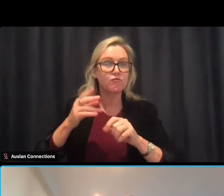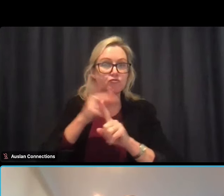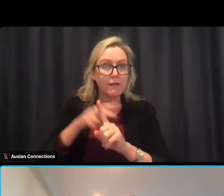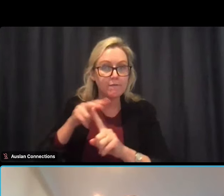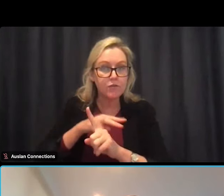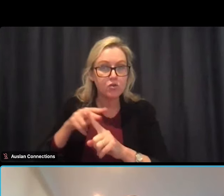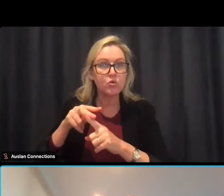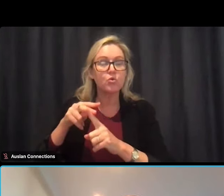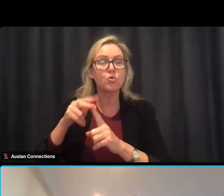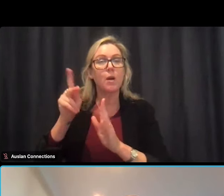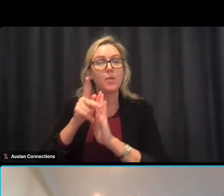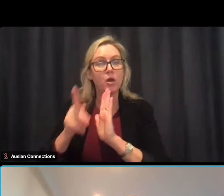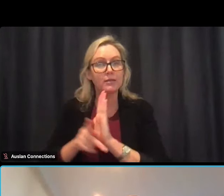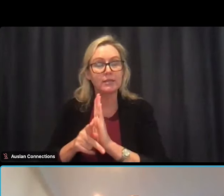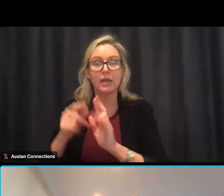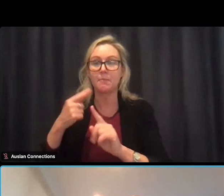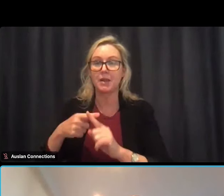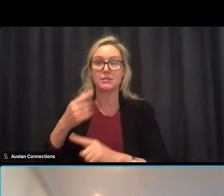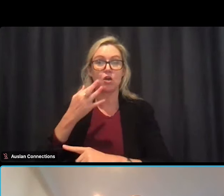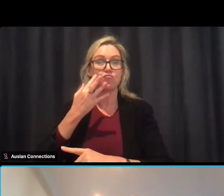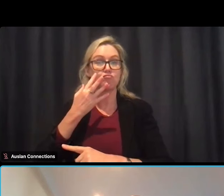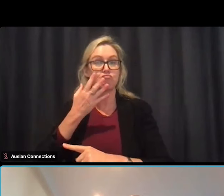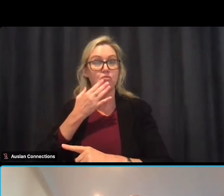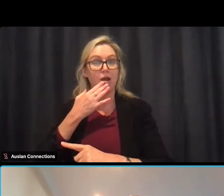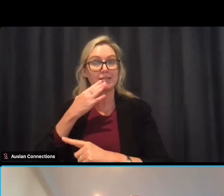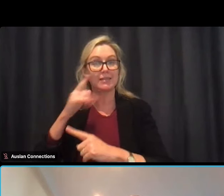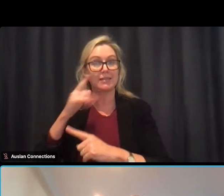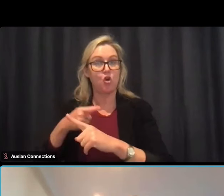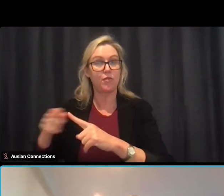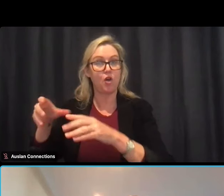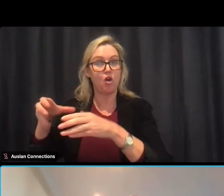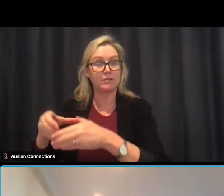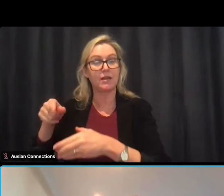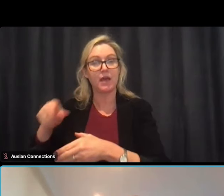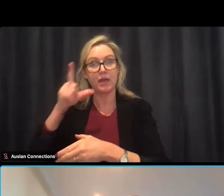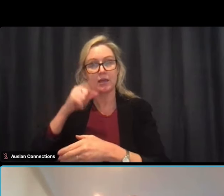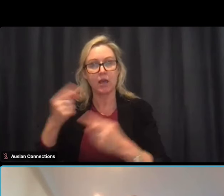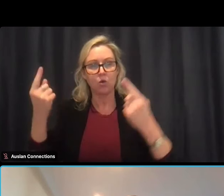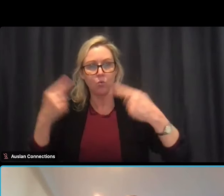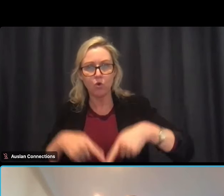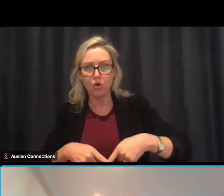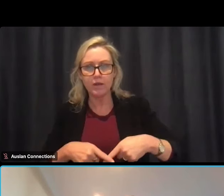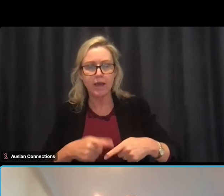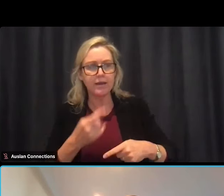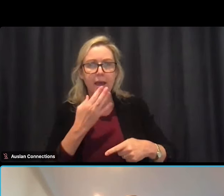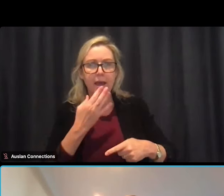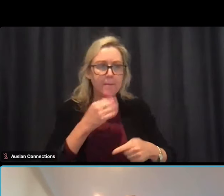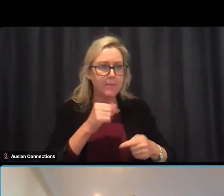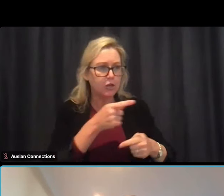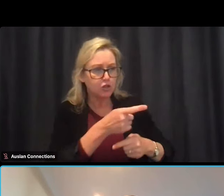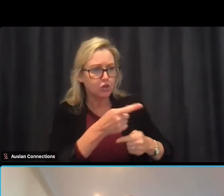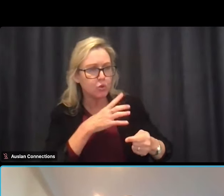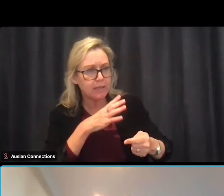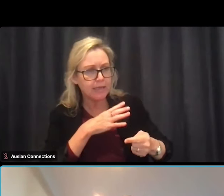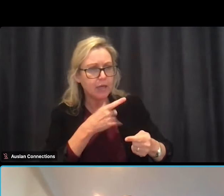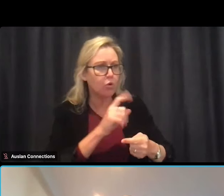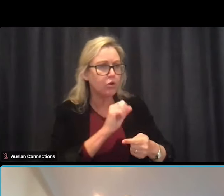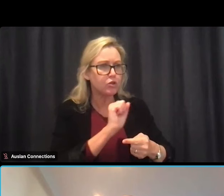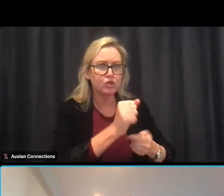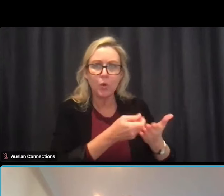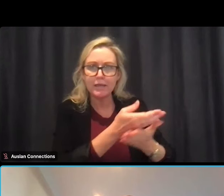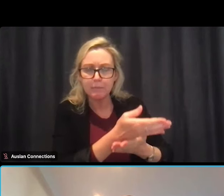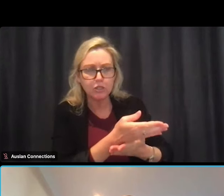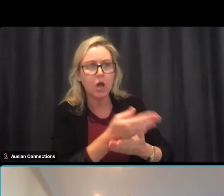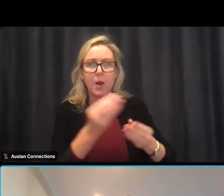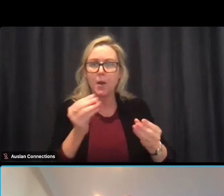pricing authority to see what the subsidy should be, and recommend what the subsidy should be